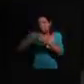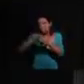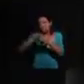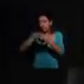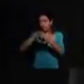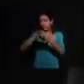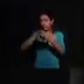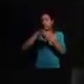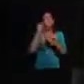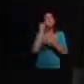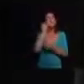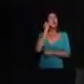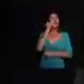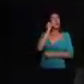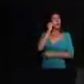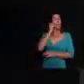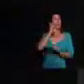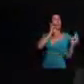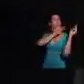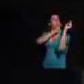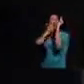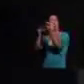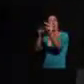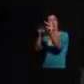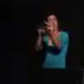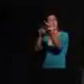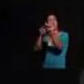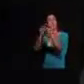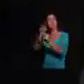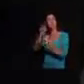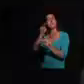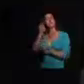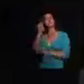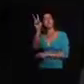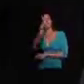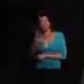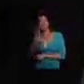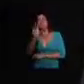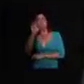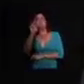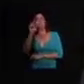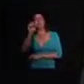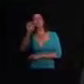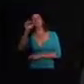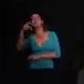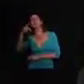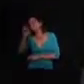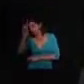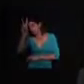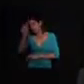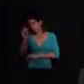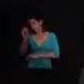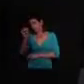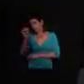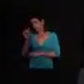at home, you can enjoy Vancouver Adapted Music Society's short documentary, The Strong